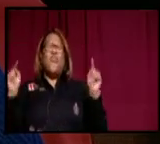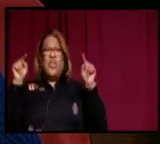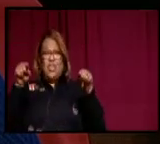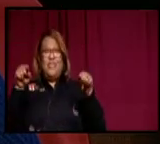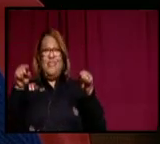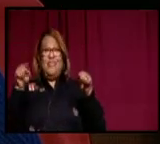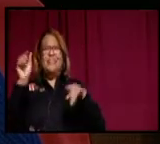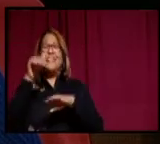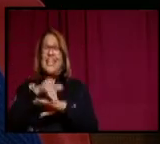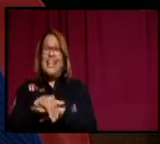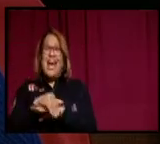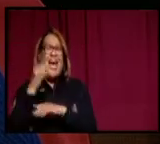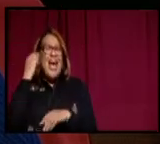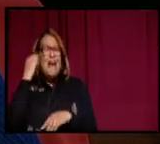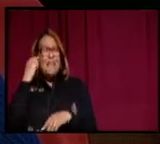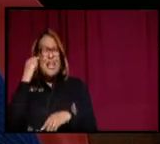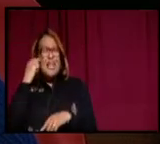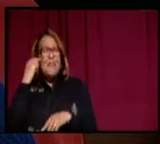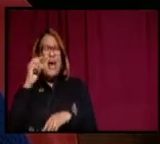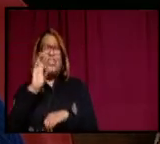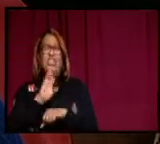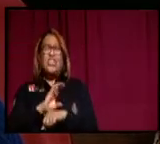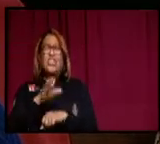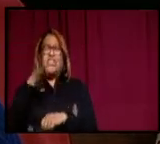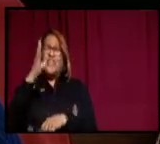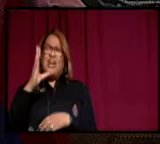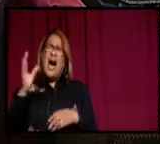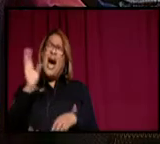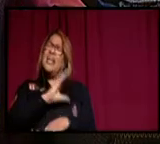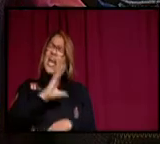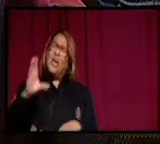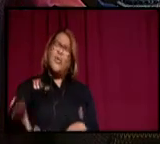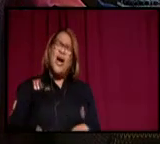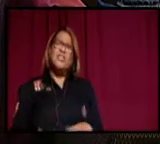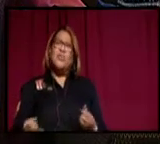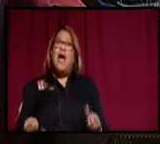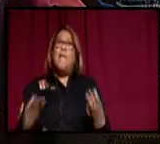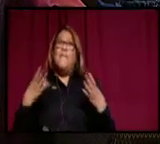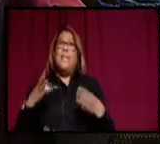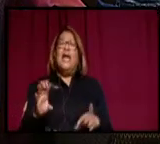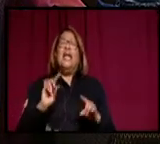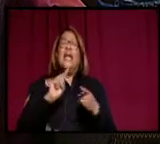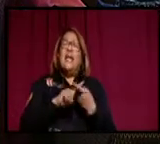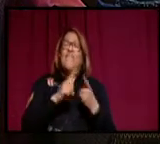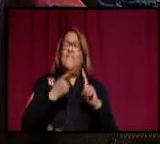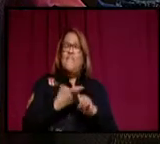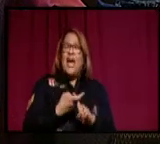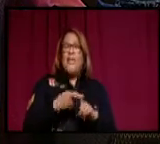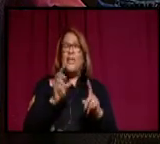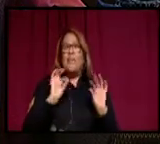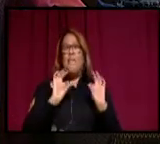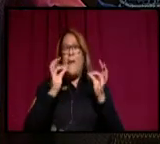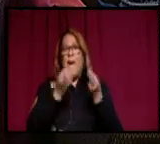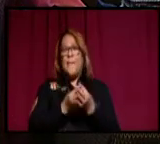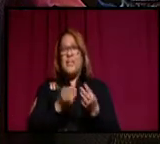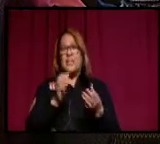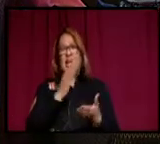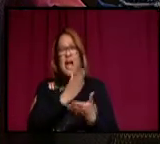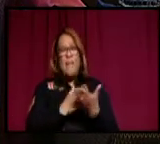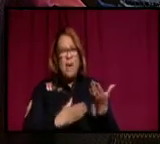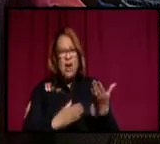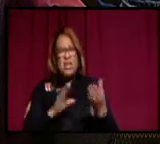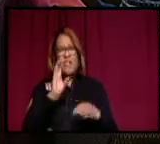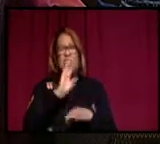was just thinking about the churches of God in Christ. Of course, we have so many friends and family members that are a part of the church, and they've had so